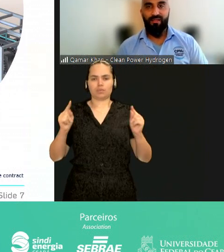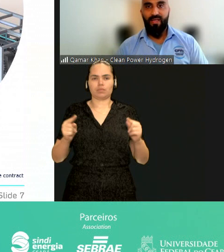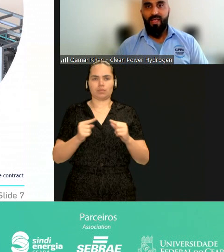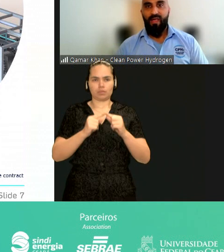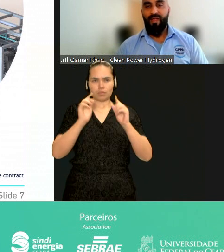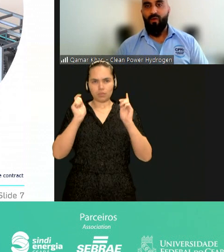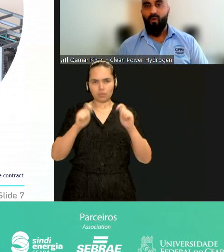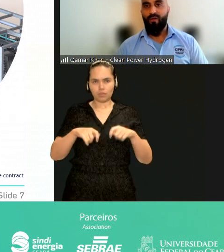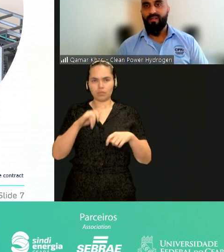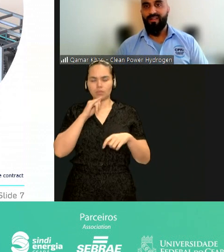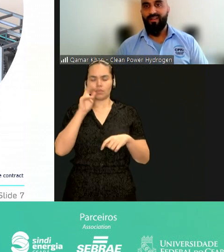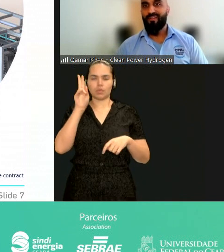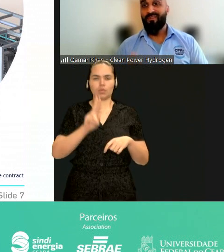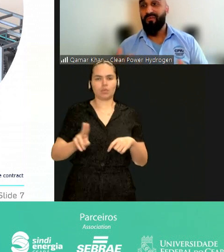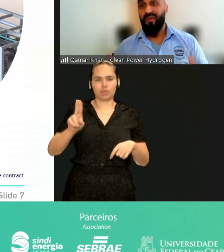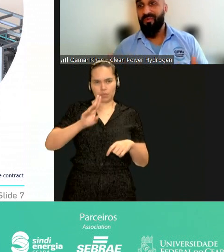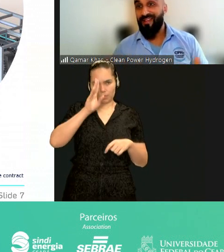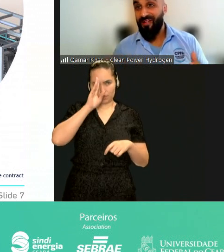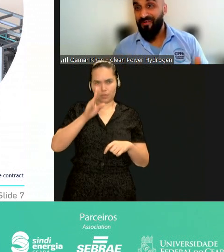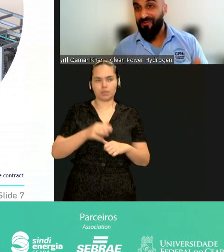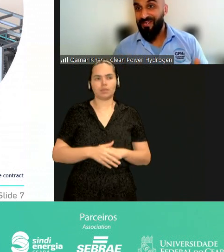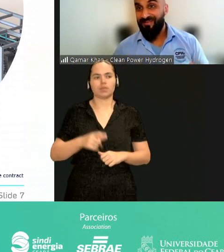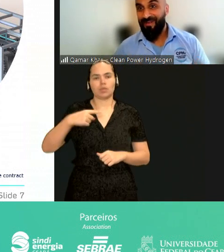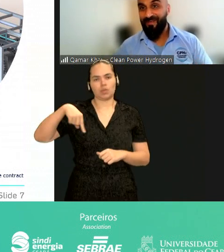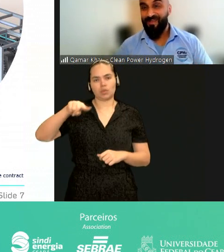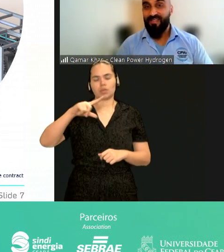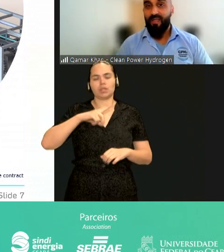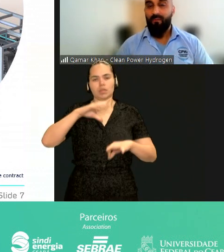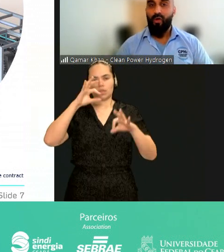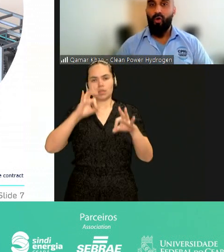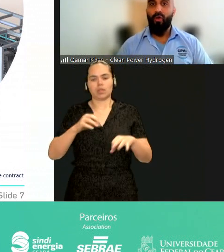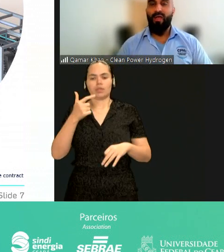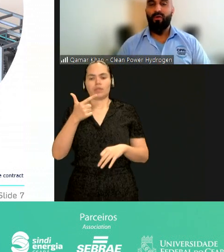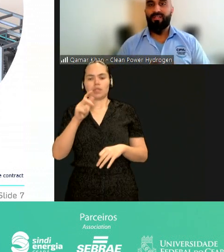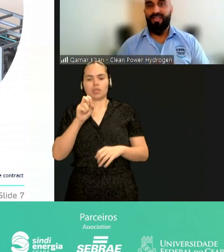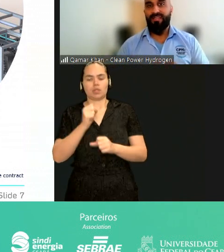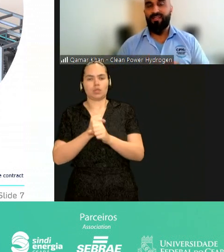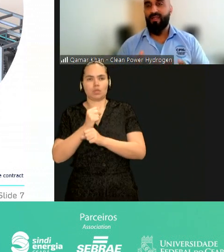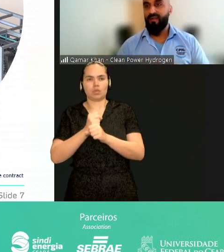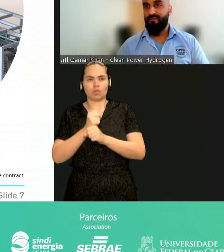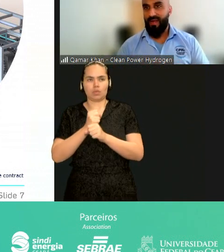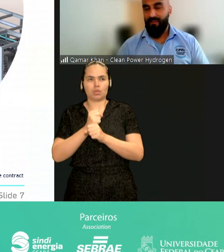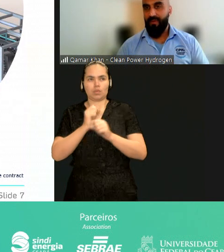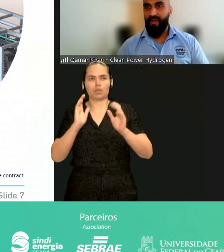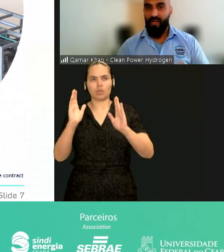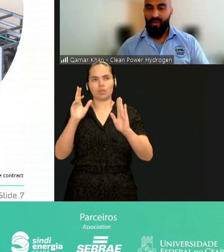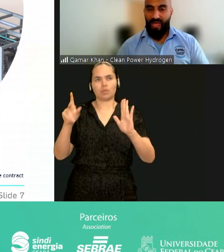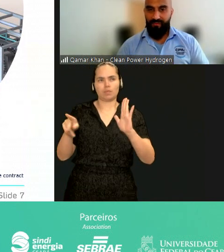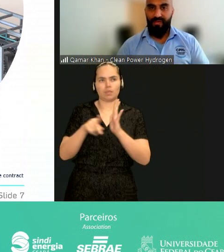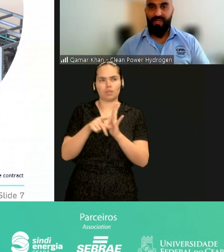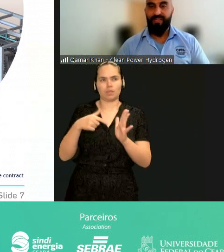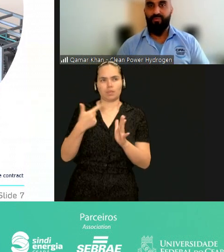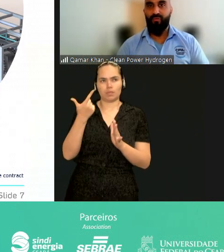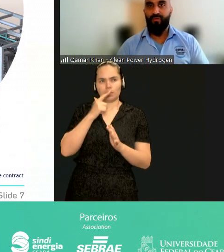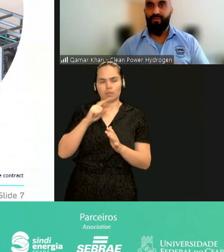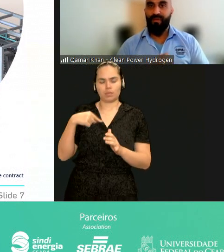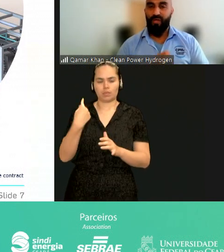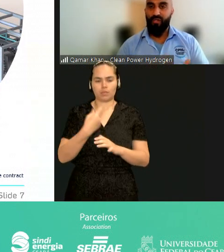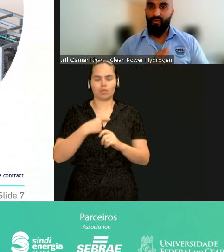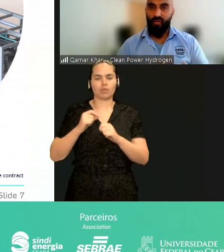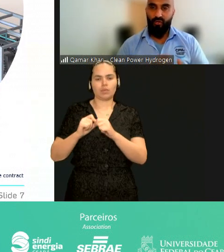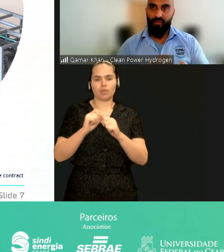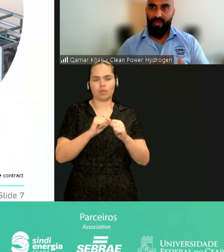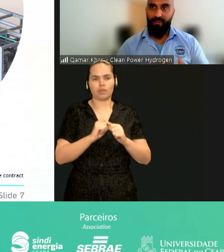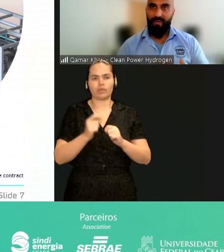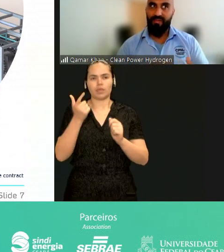years. That warranty, obviously, we've not been going for 25 years, but all our testing and development and everything has proven, because